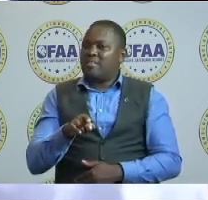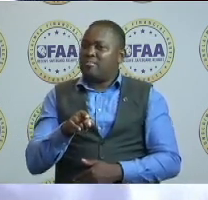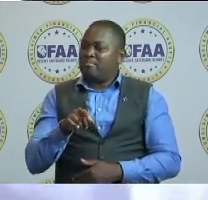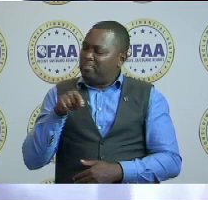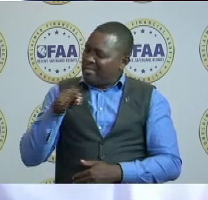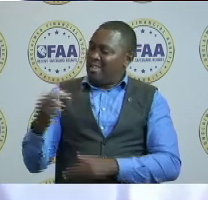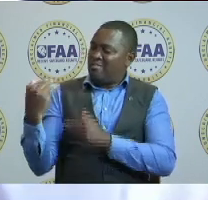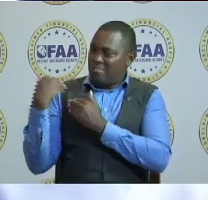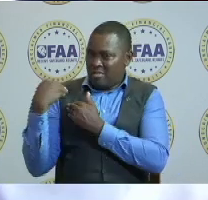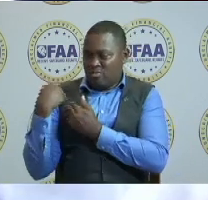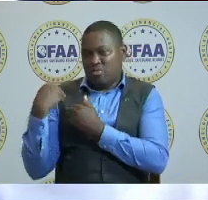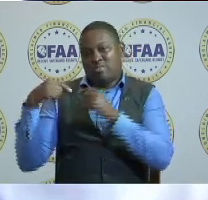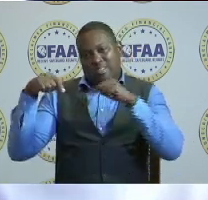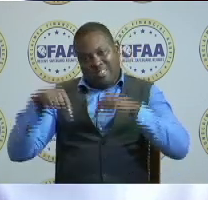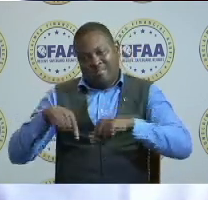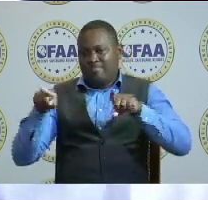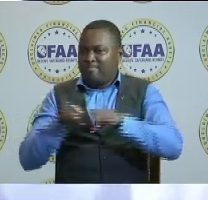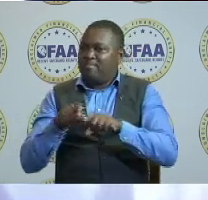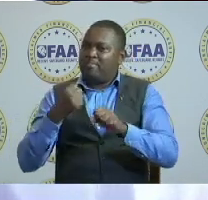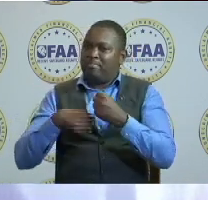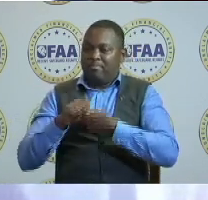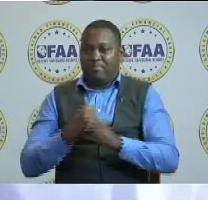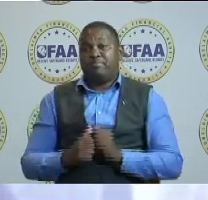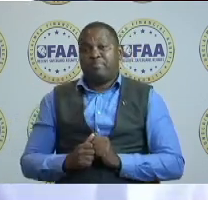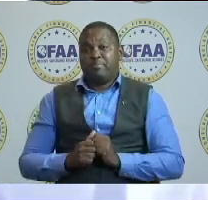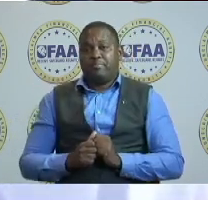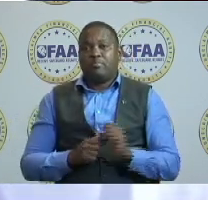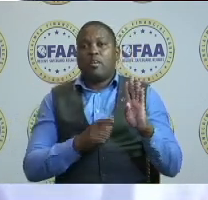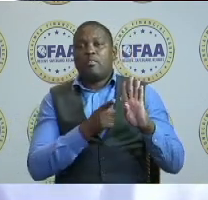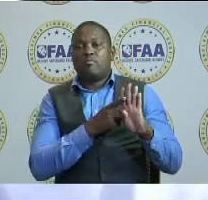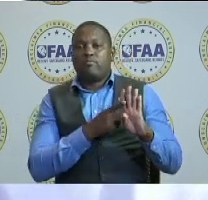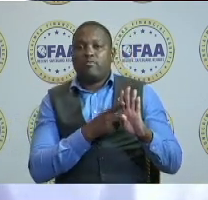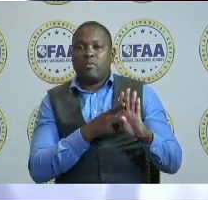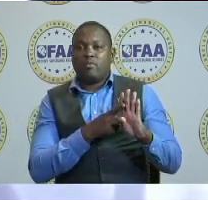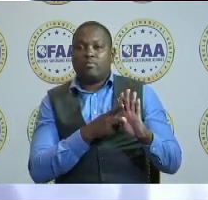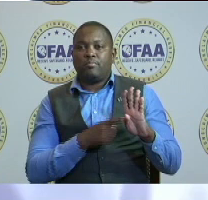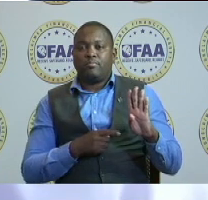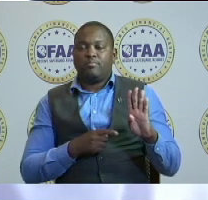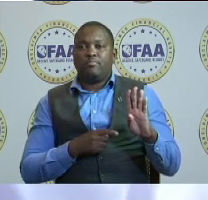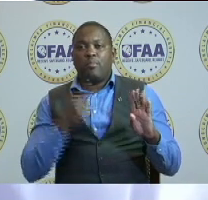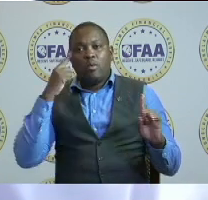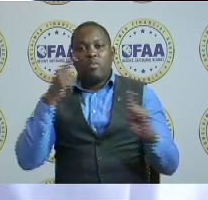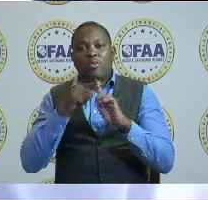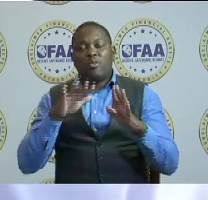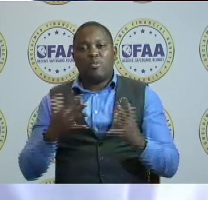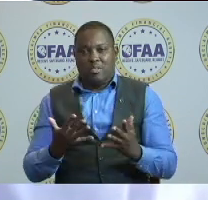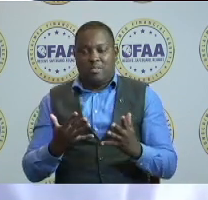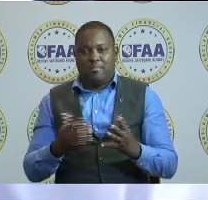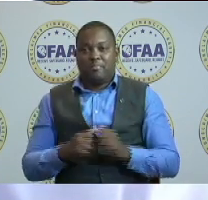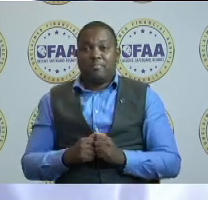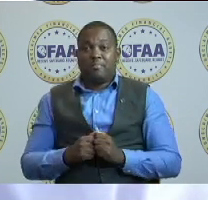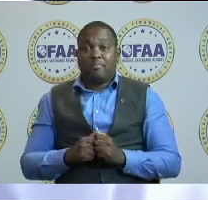what we are doing today. The fourth purpose and scope of the policy is to ensure that